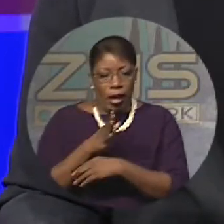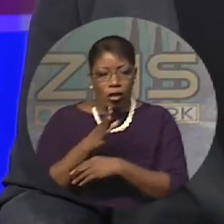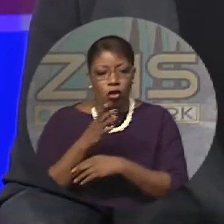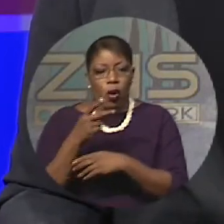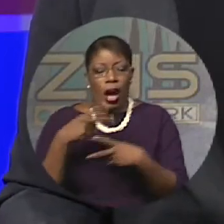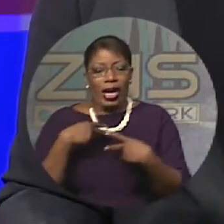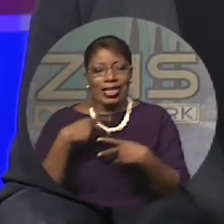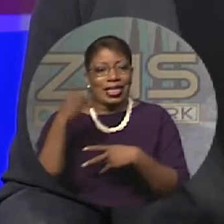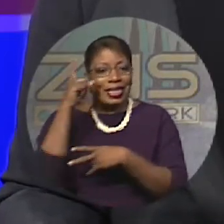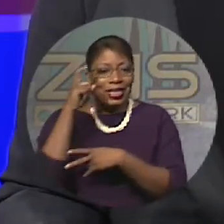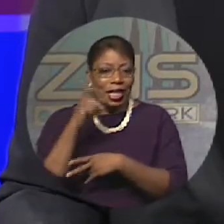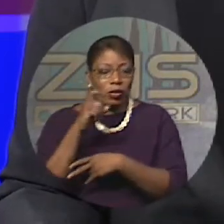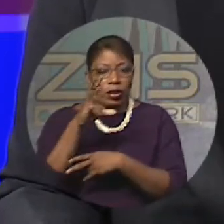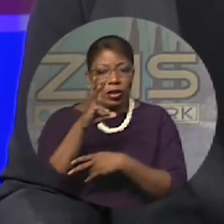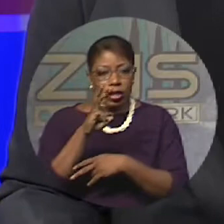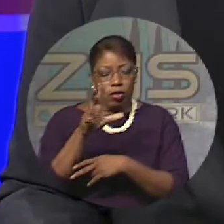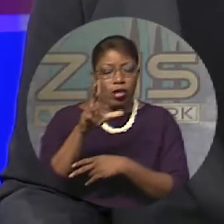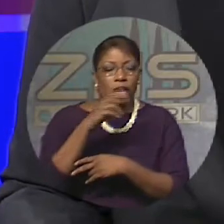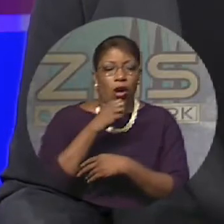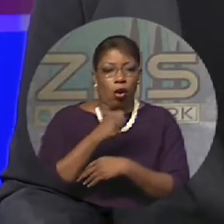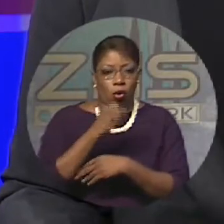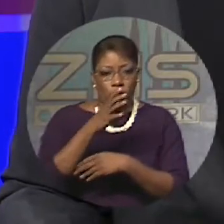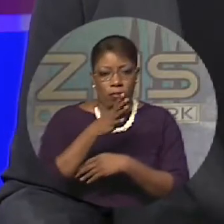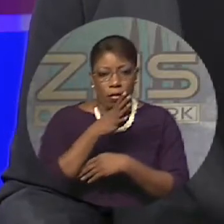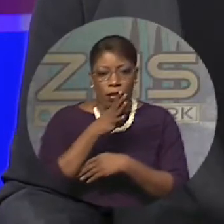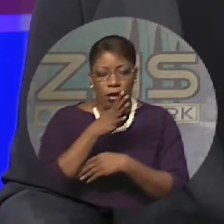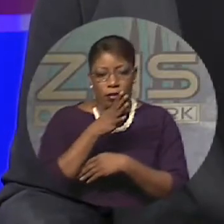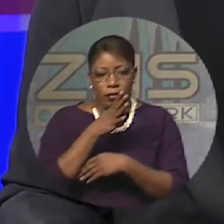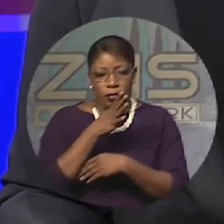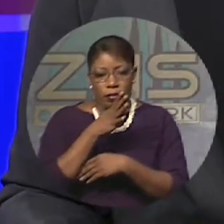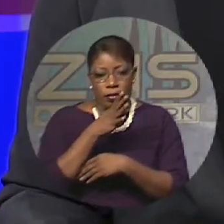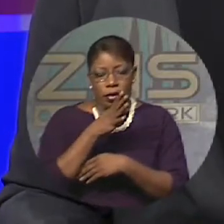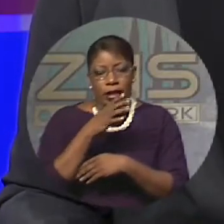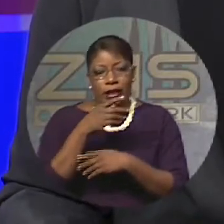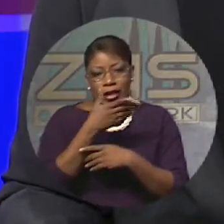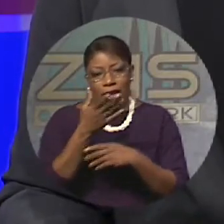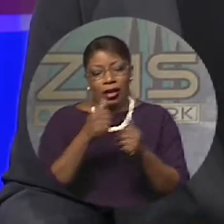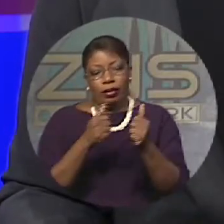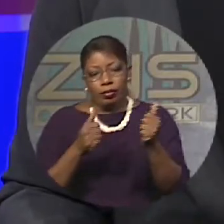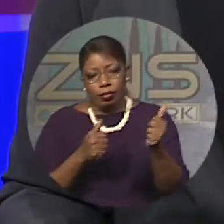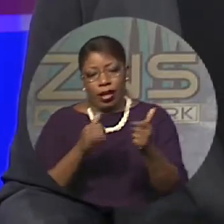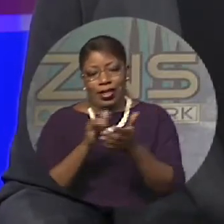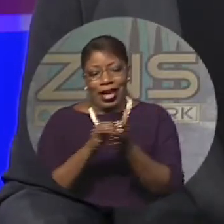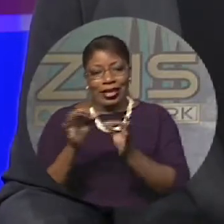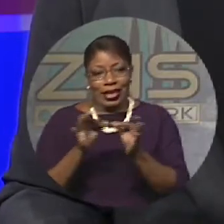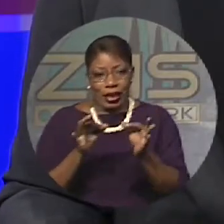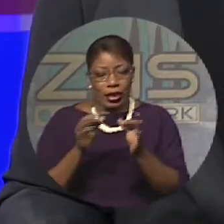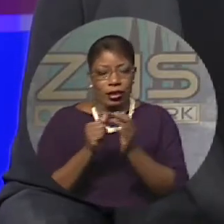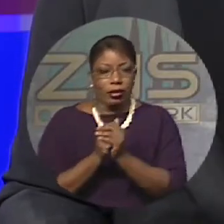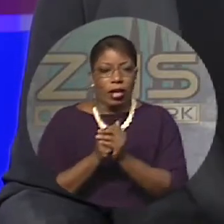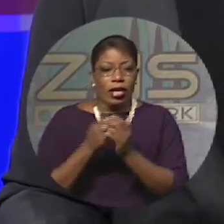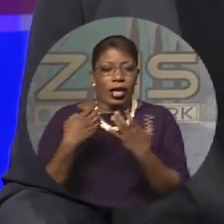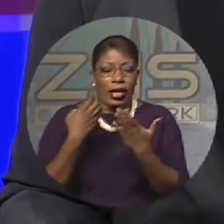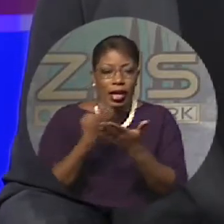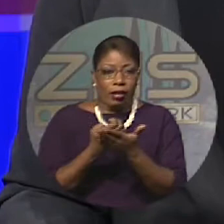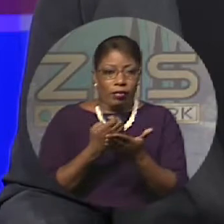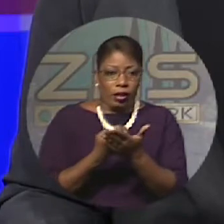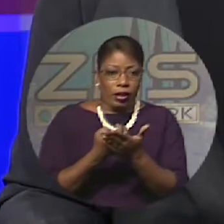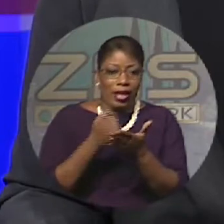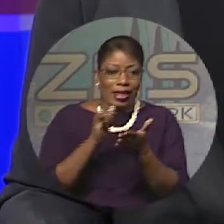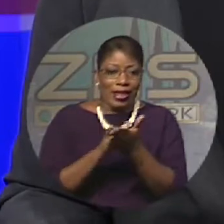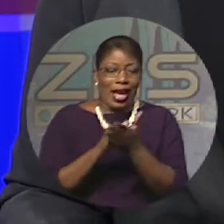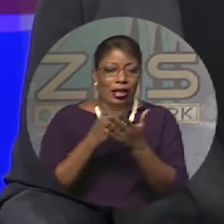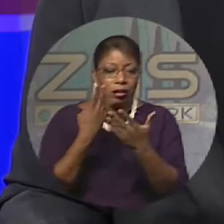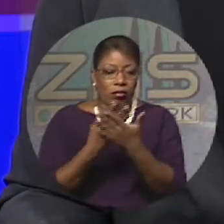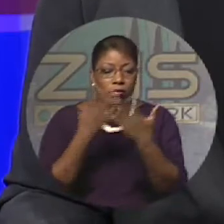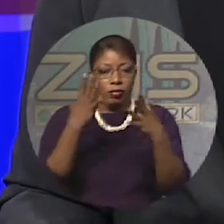court today to learn his fate. However, the matter was pushed back to a later date. According to court evidence, the convict had sex with his mother